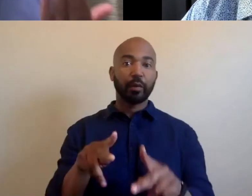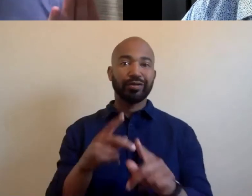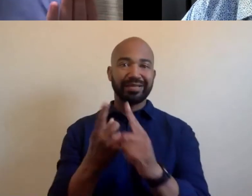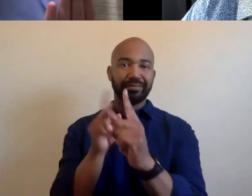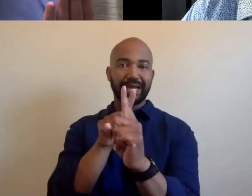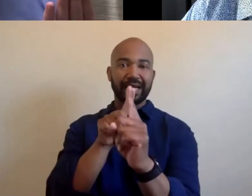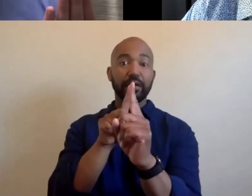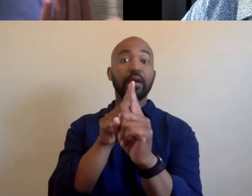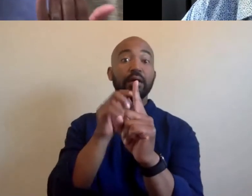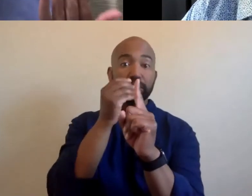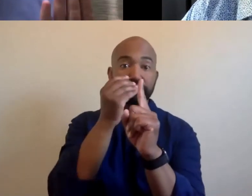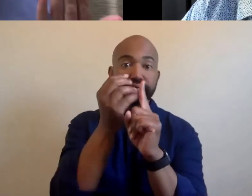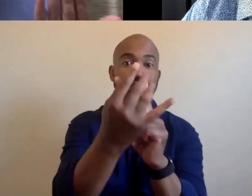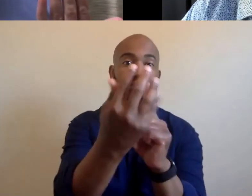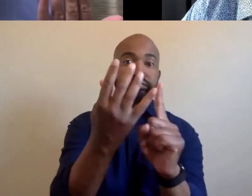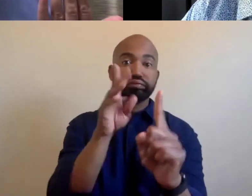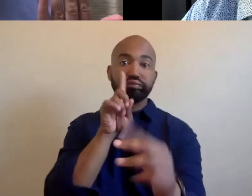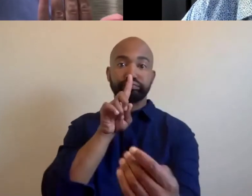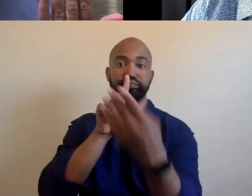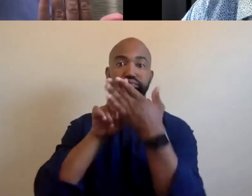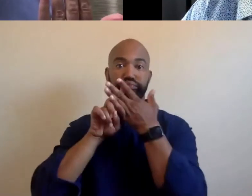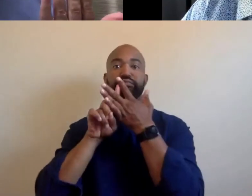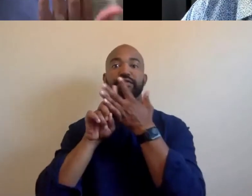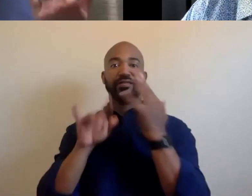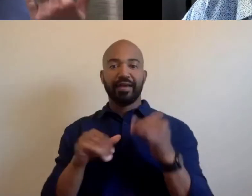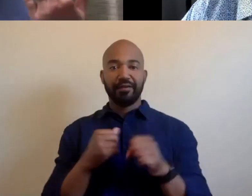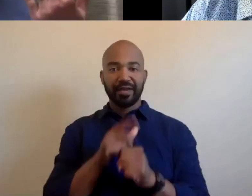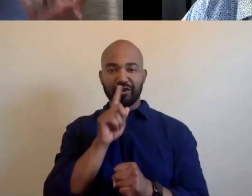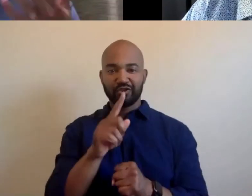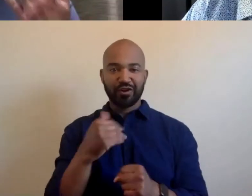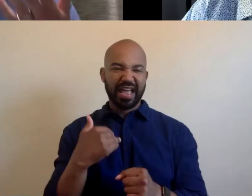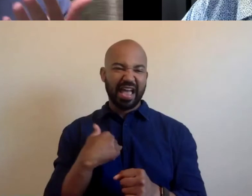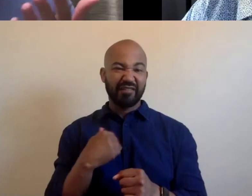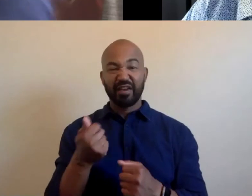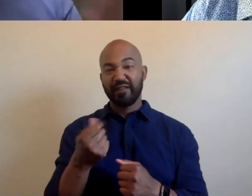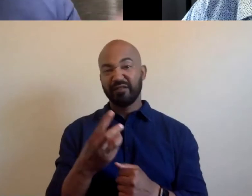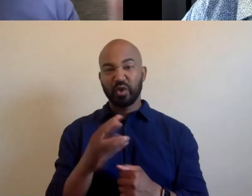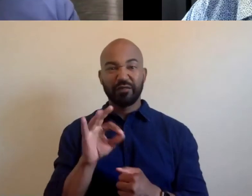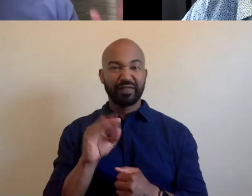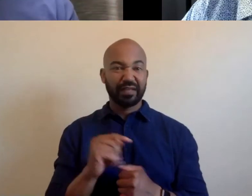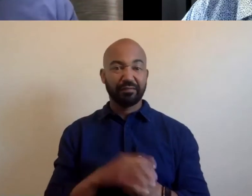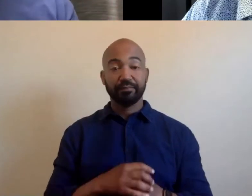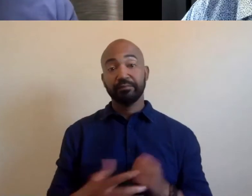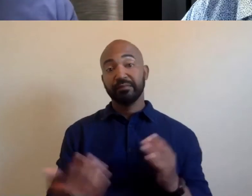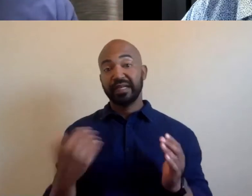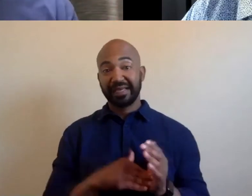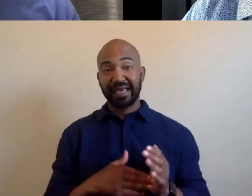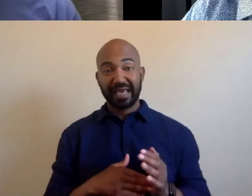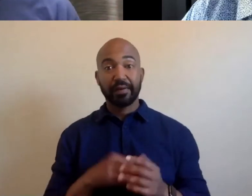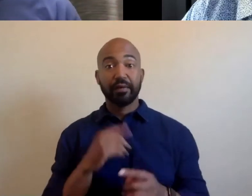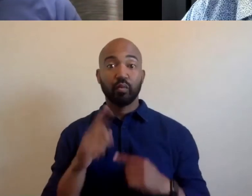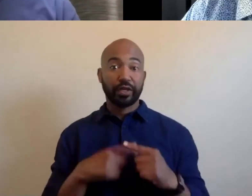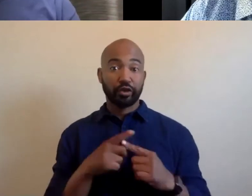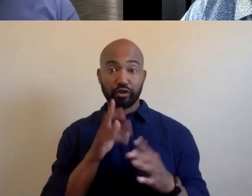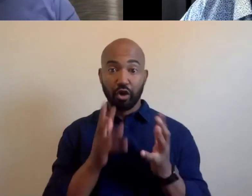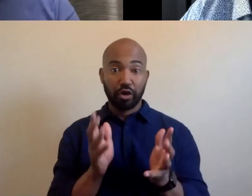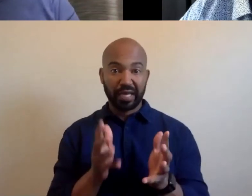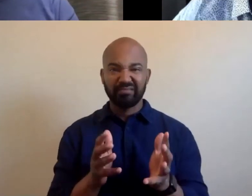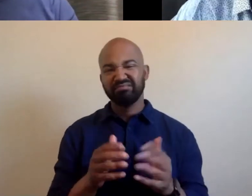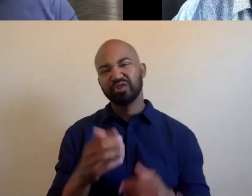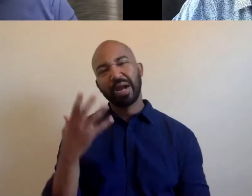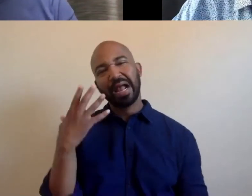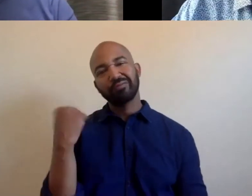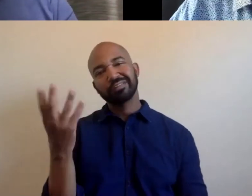say to give yourself, a couple of feet, and as you're talking, and again, you're outside, so it's a lower